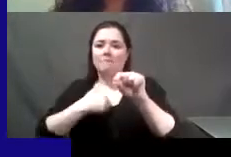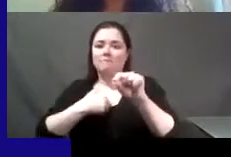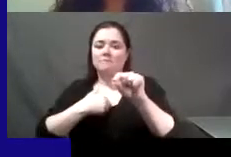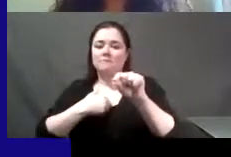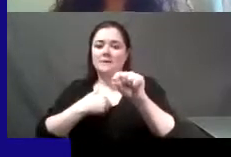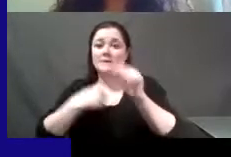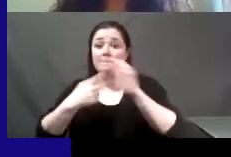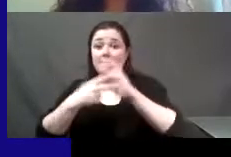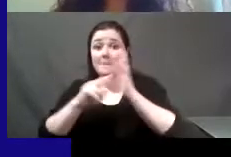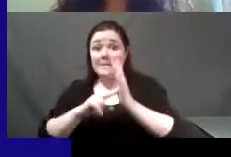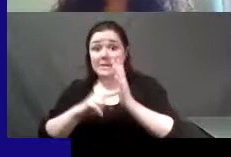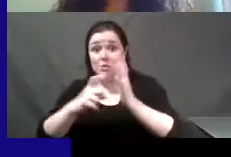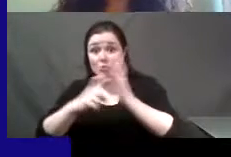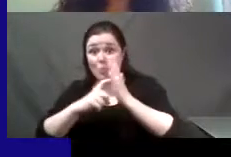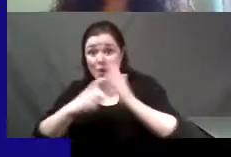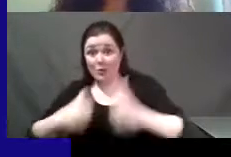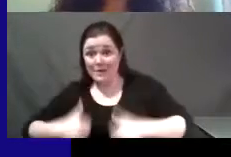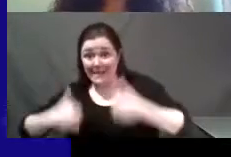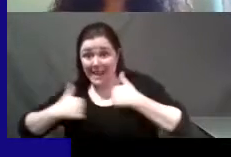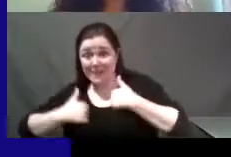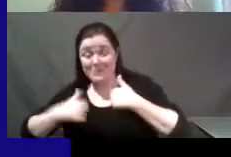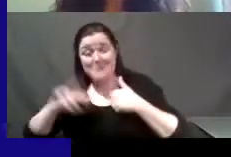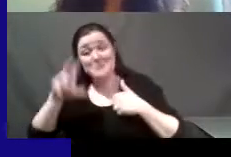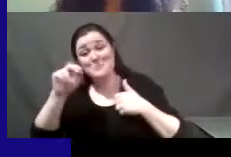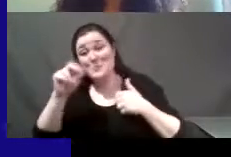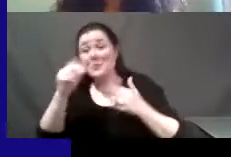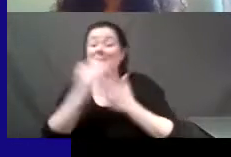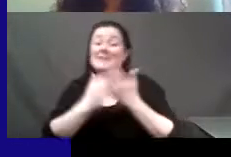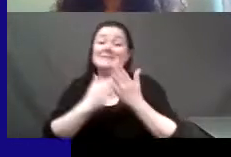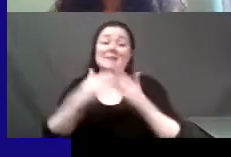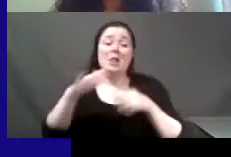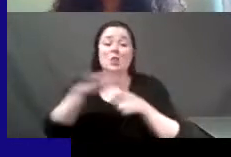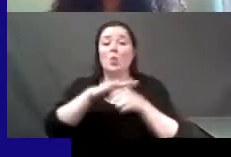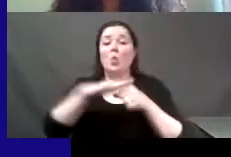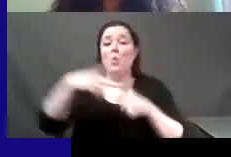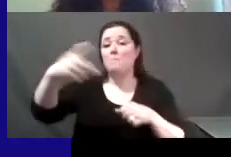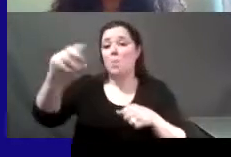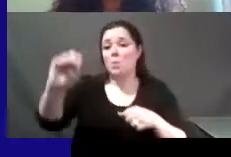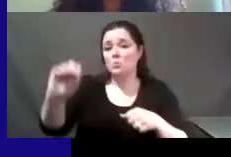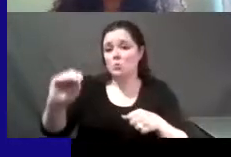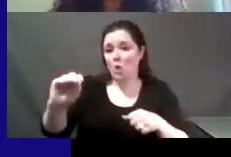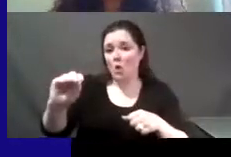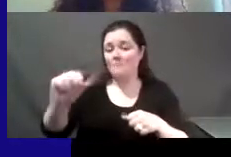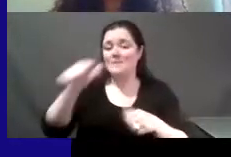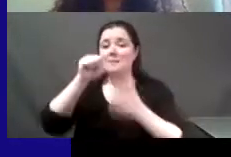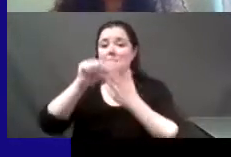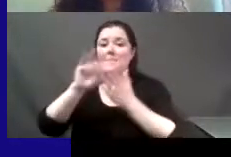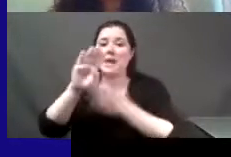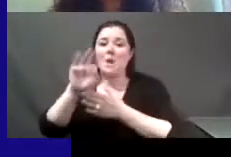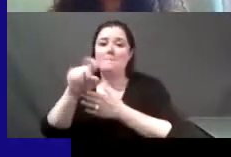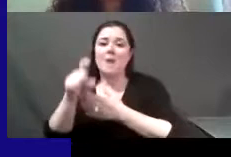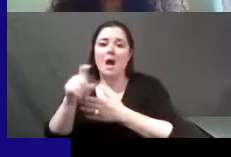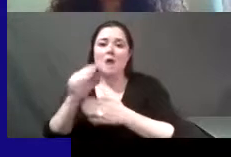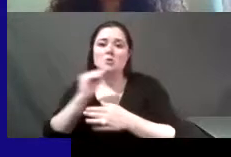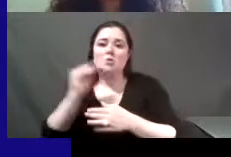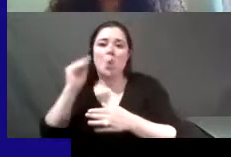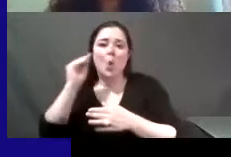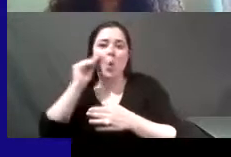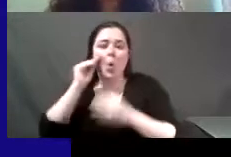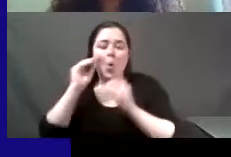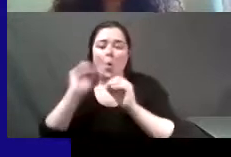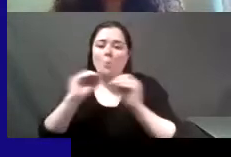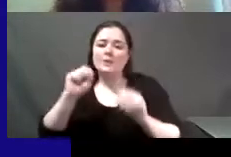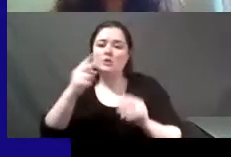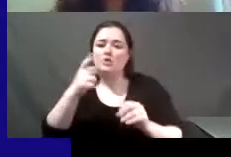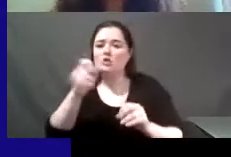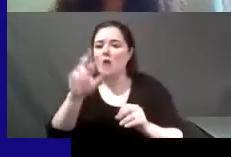an address again for this. You can list a local post office, a mailbox, homeless shelter, a religious place. There's